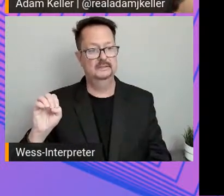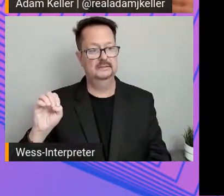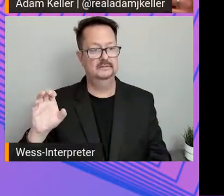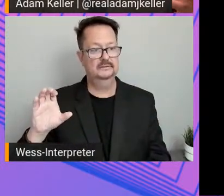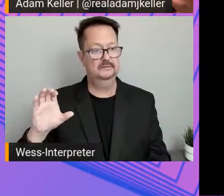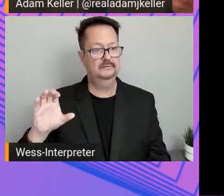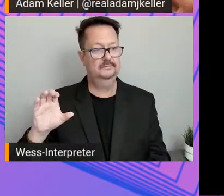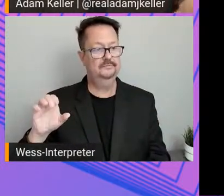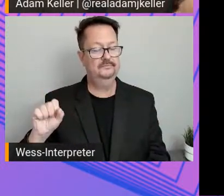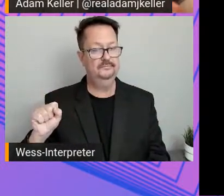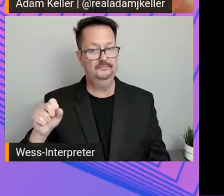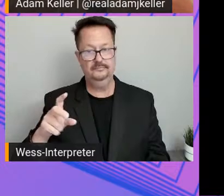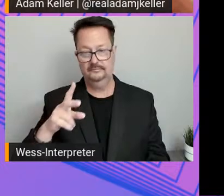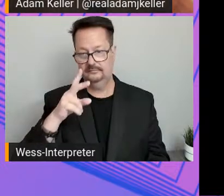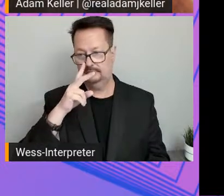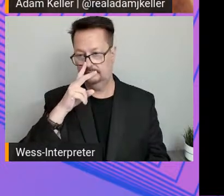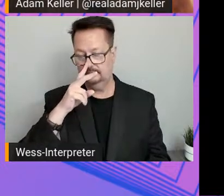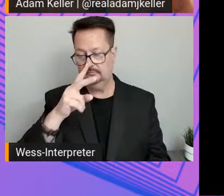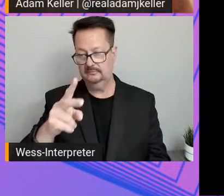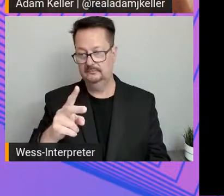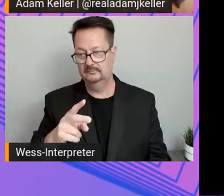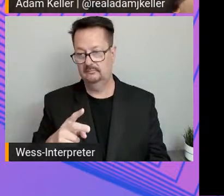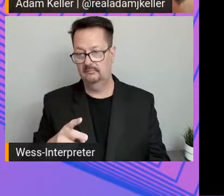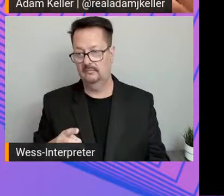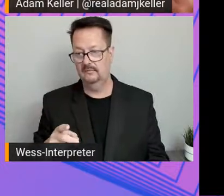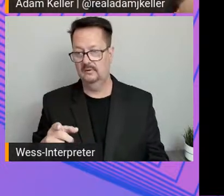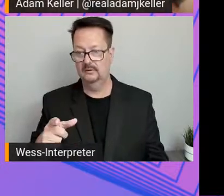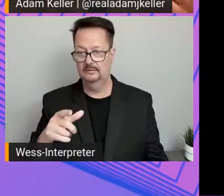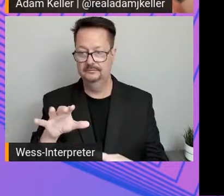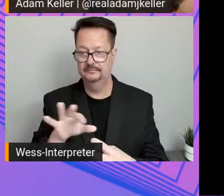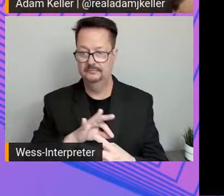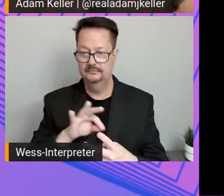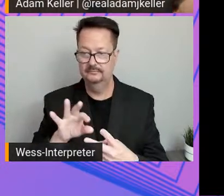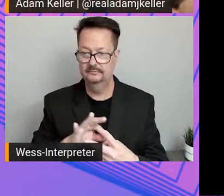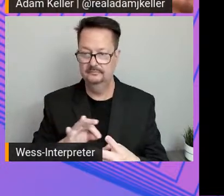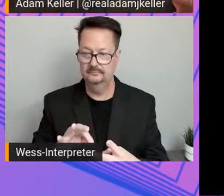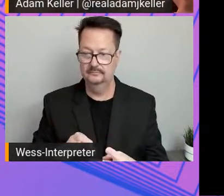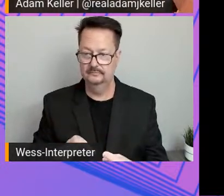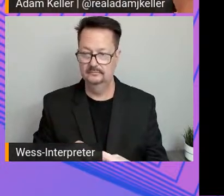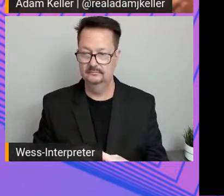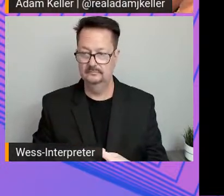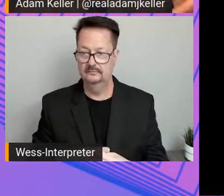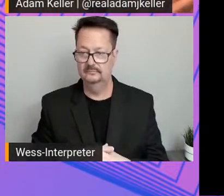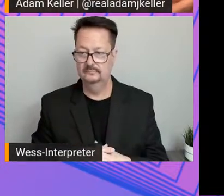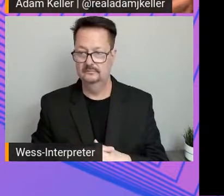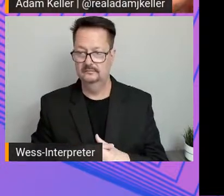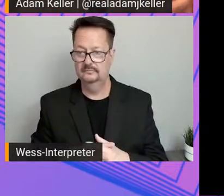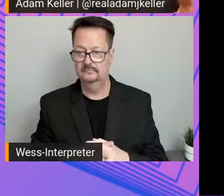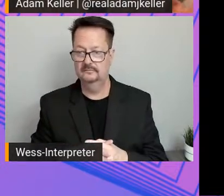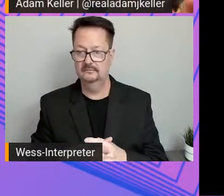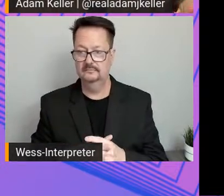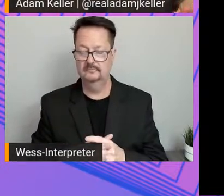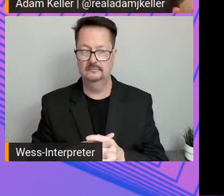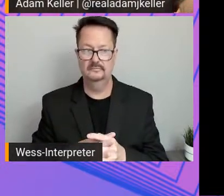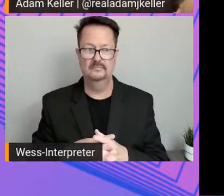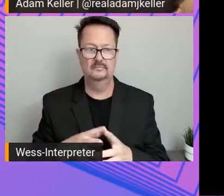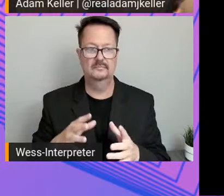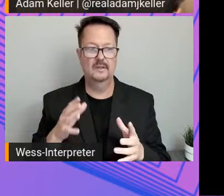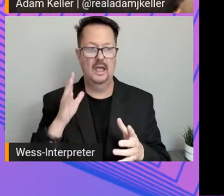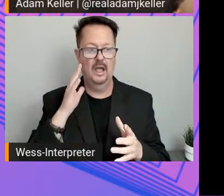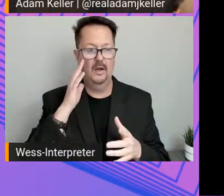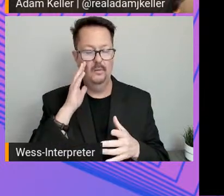see with Docker Compose, you choose what context you want to run in. I'm going to choose to run in the default